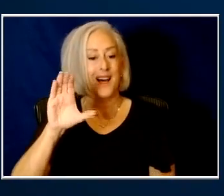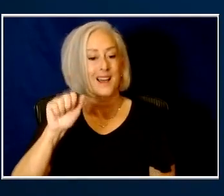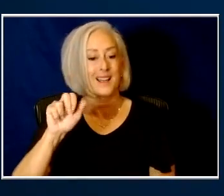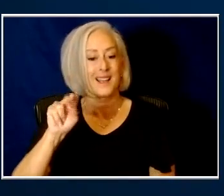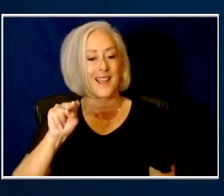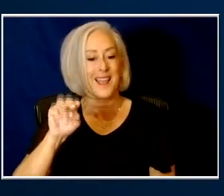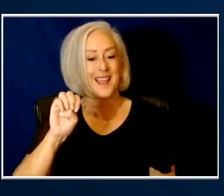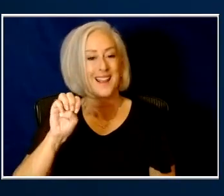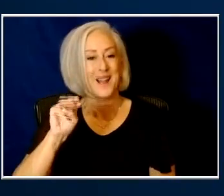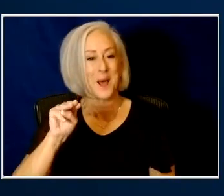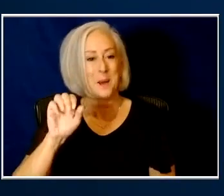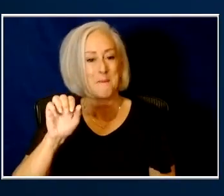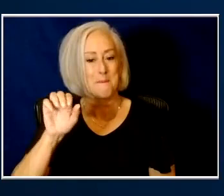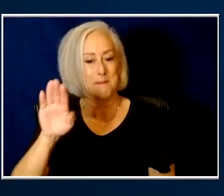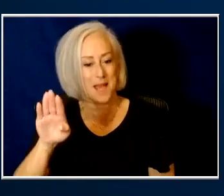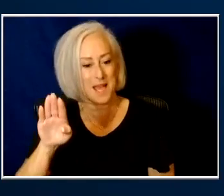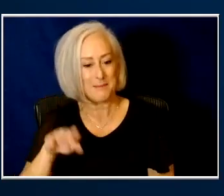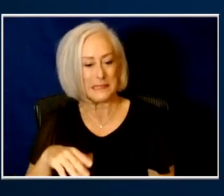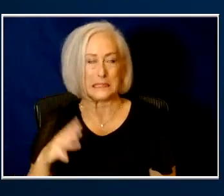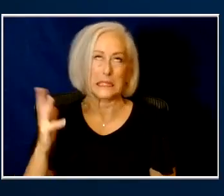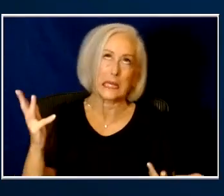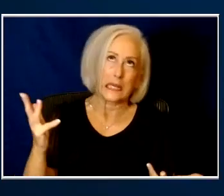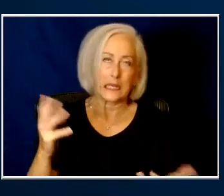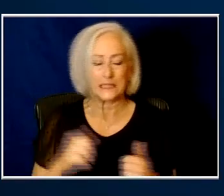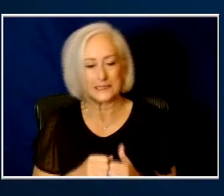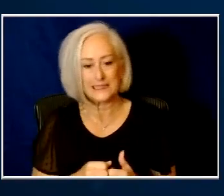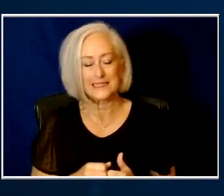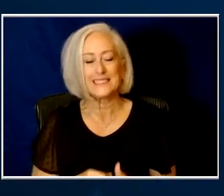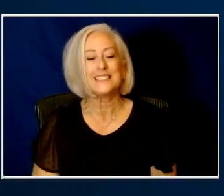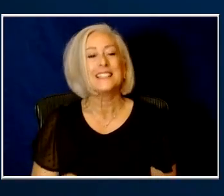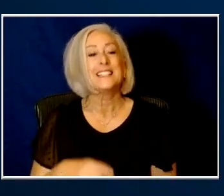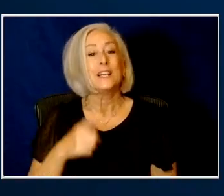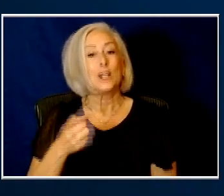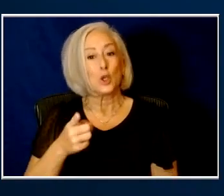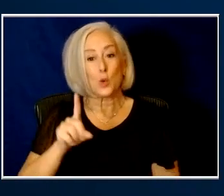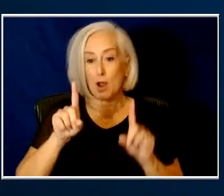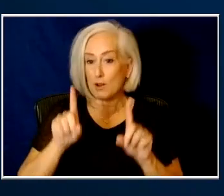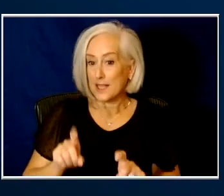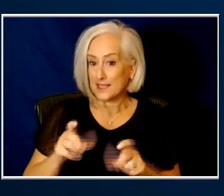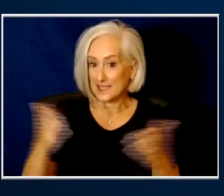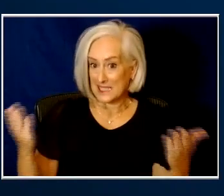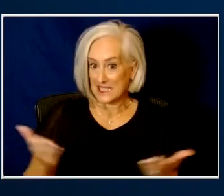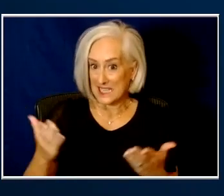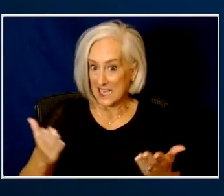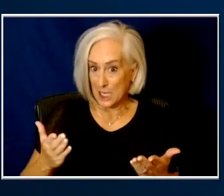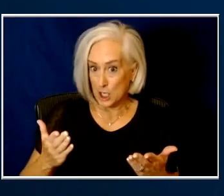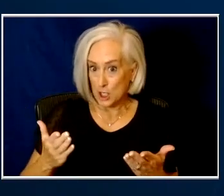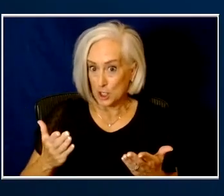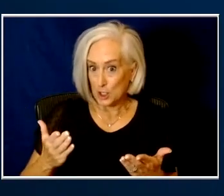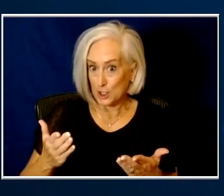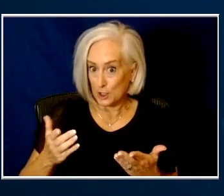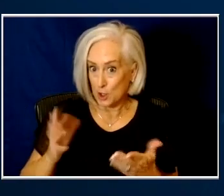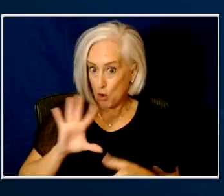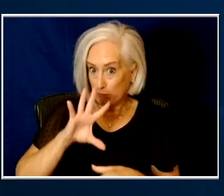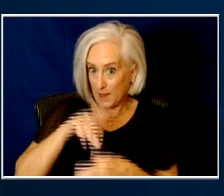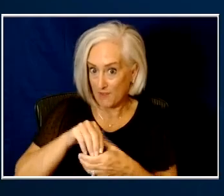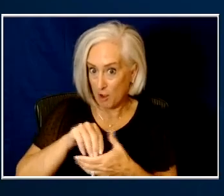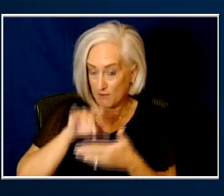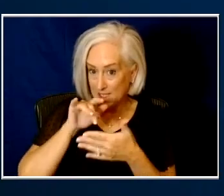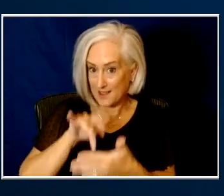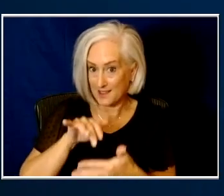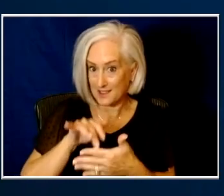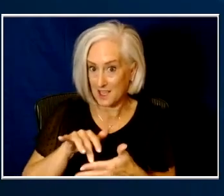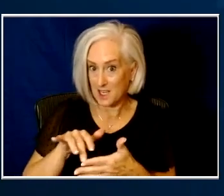was going to say Lecanemab. Okay. And you're testing it here as some clinical trials. You're actually part of this, the folks who are actually doing the drug